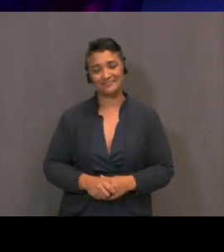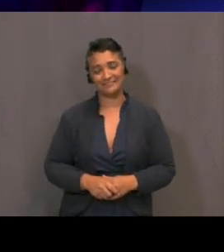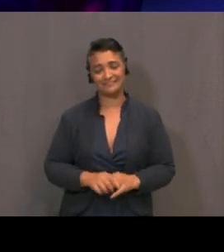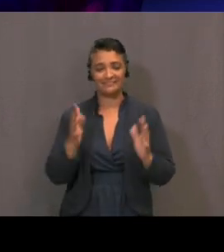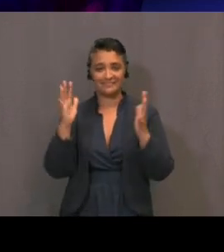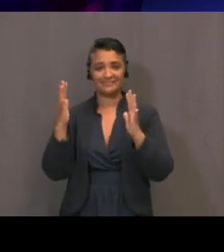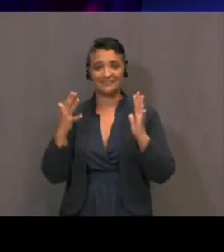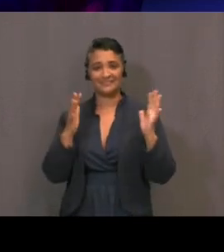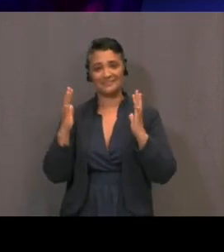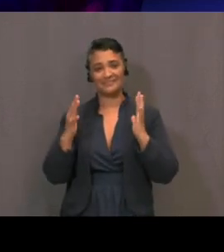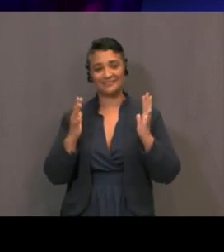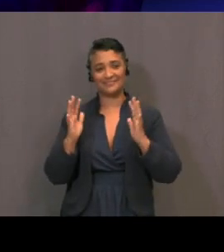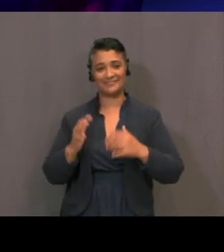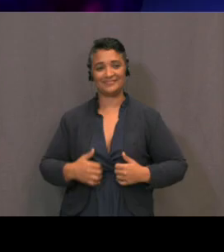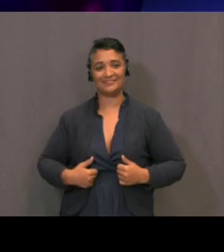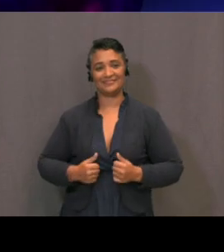Your face.